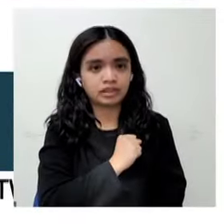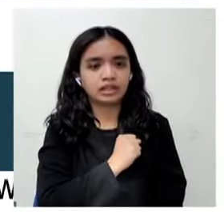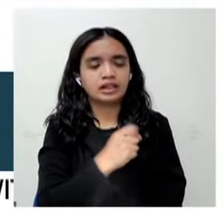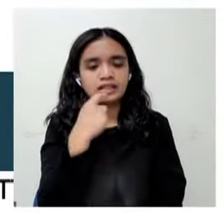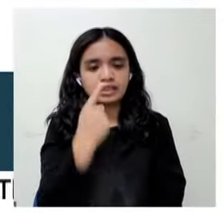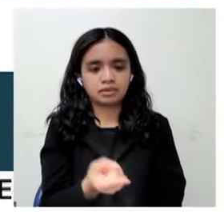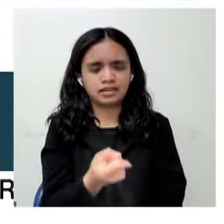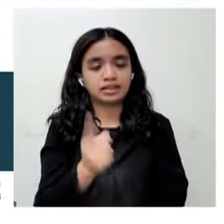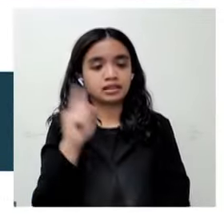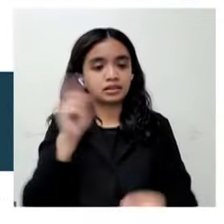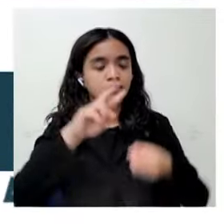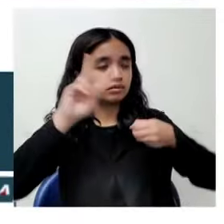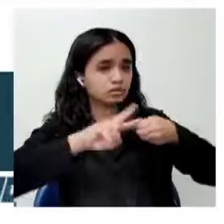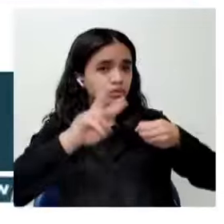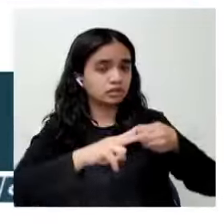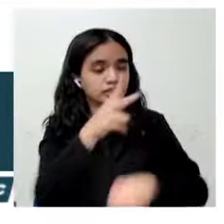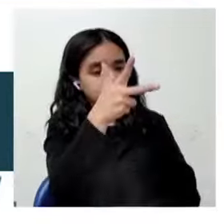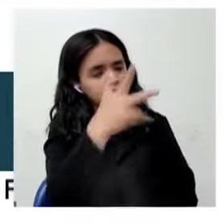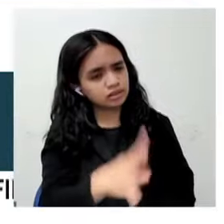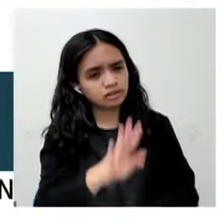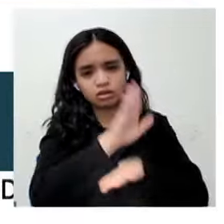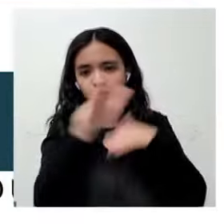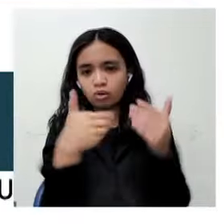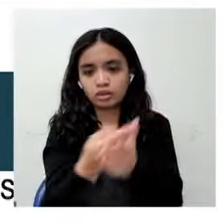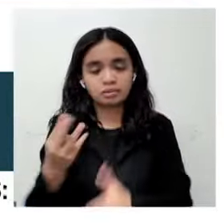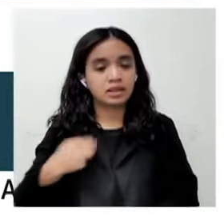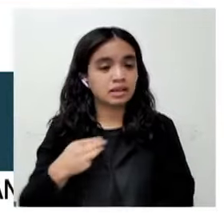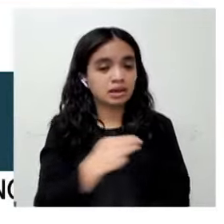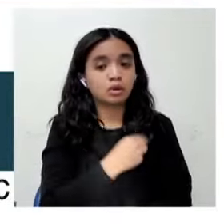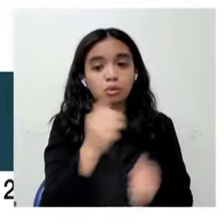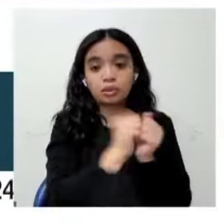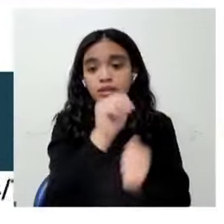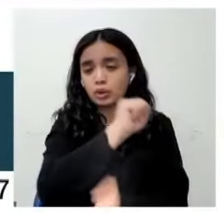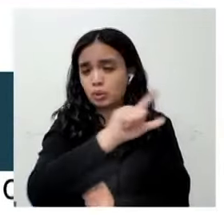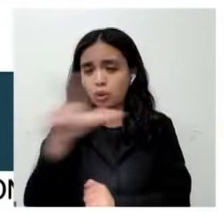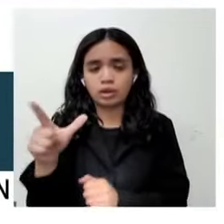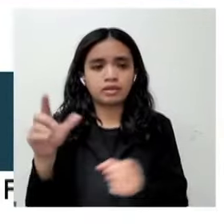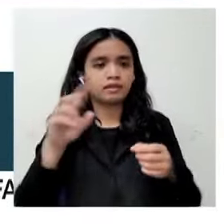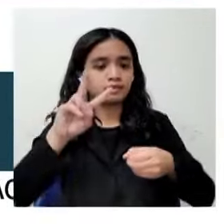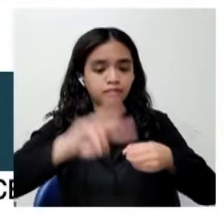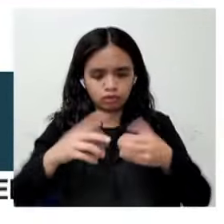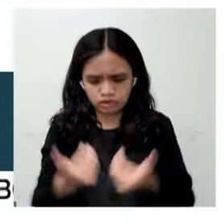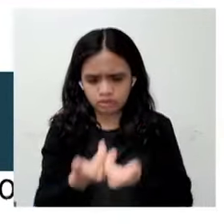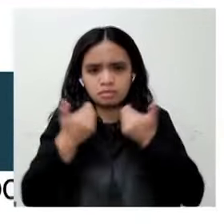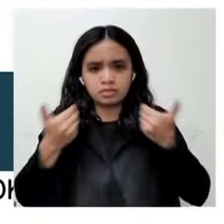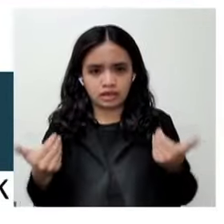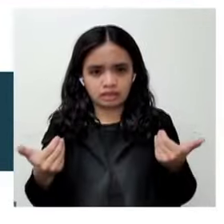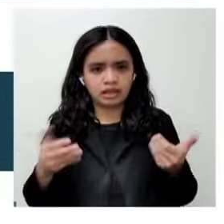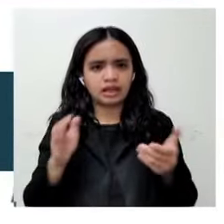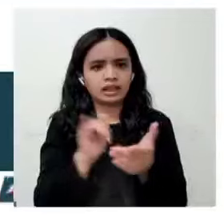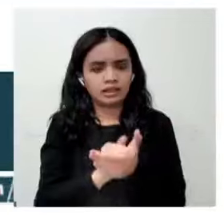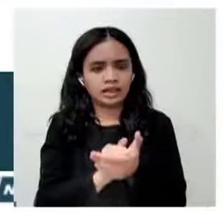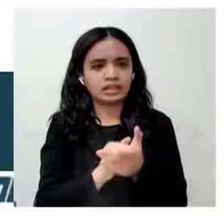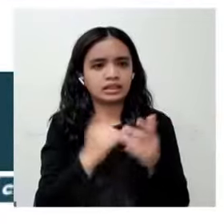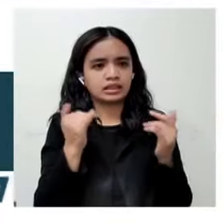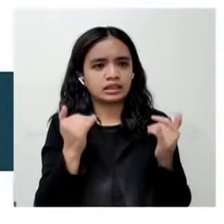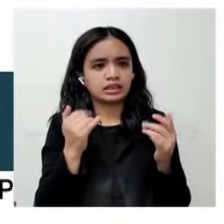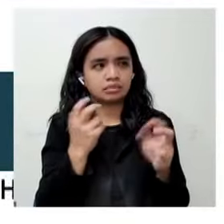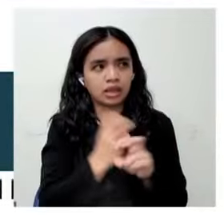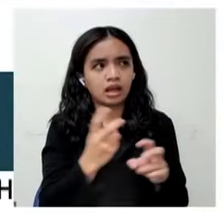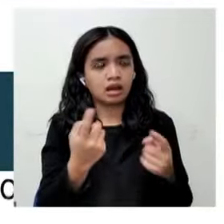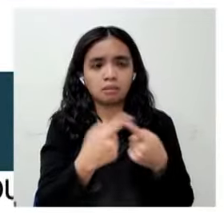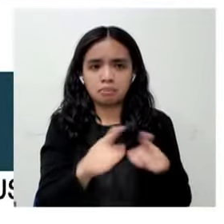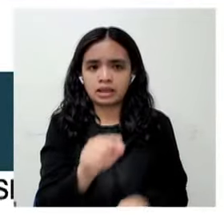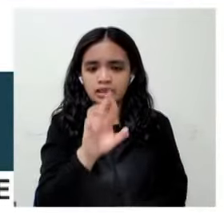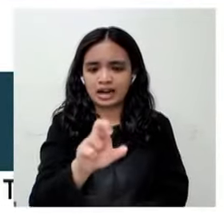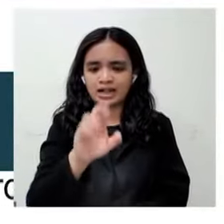vote of 3/4 of all its members, with each house voting separately. That's very explicit right there. But RBH